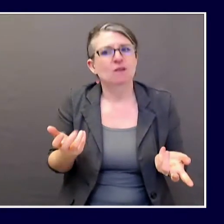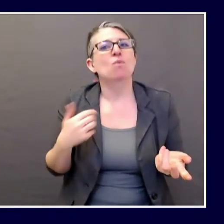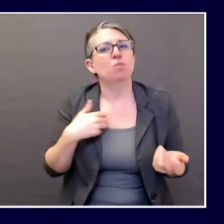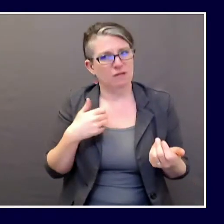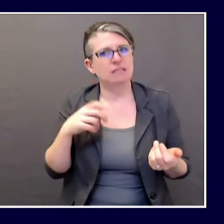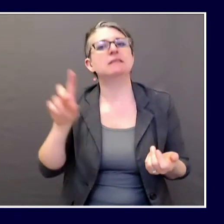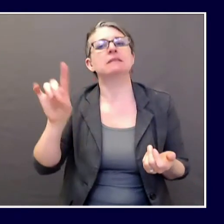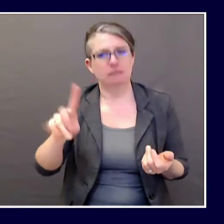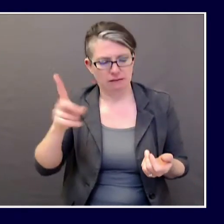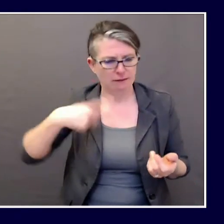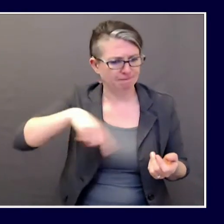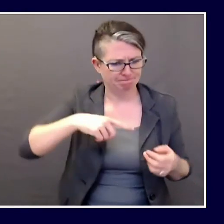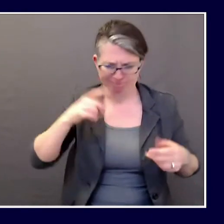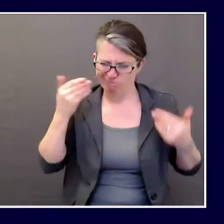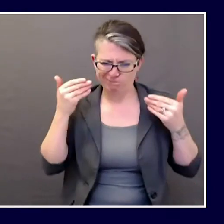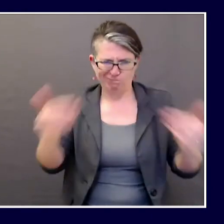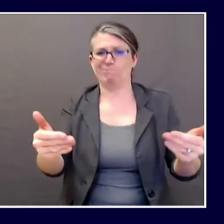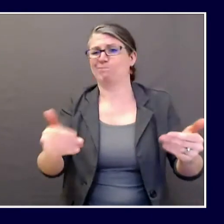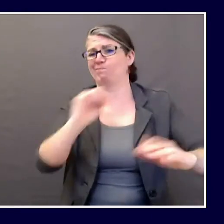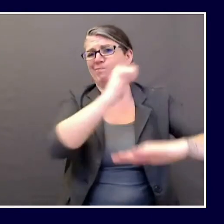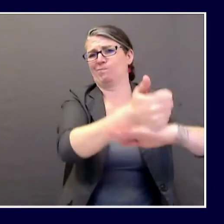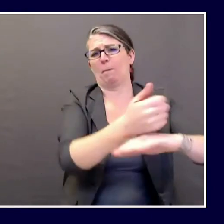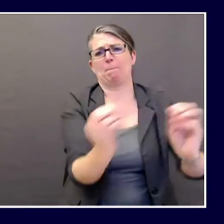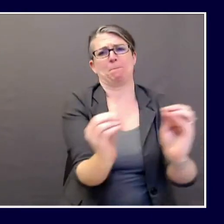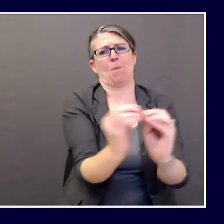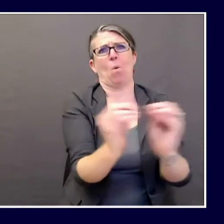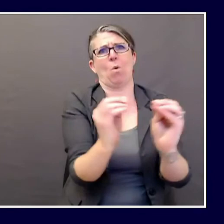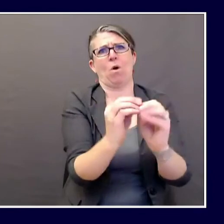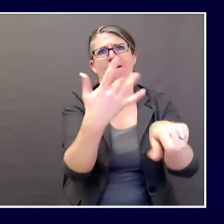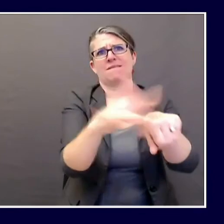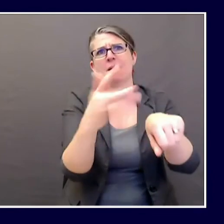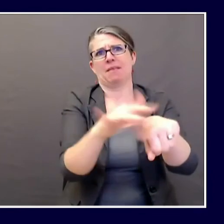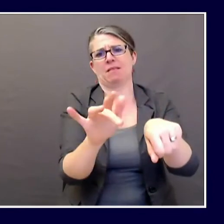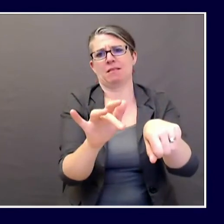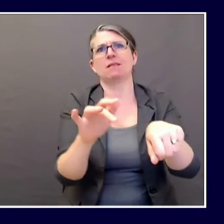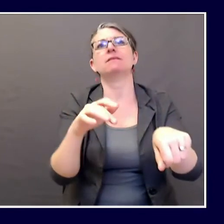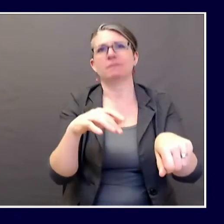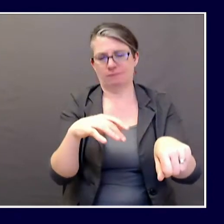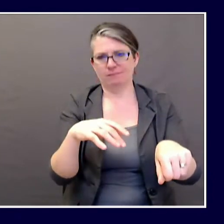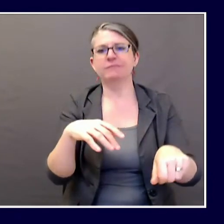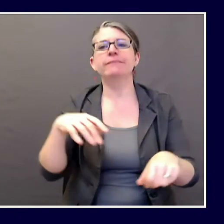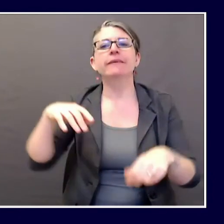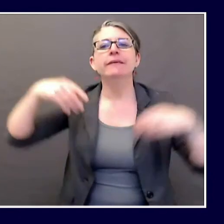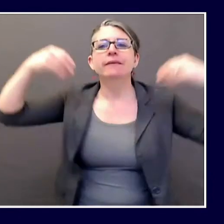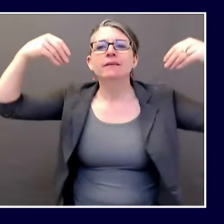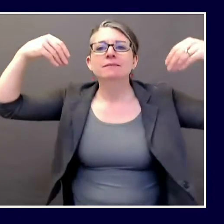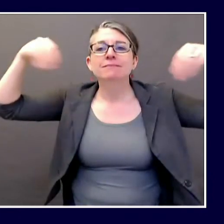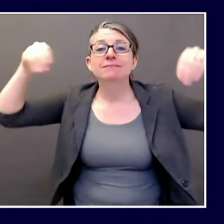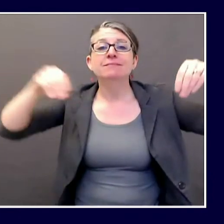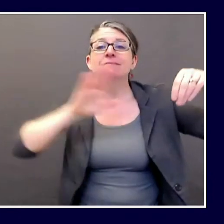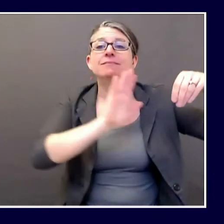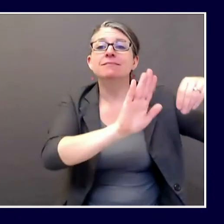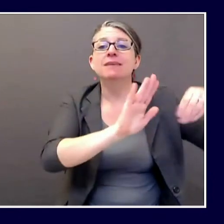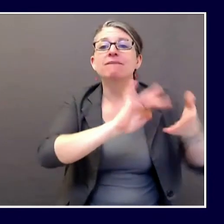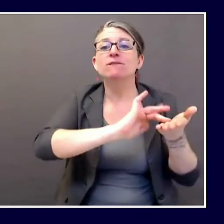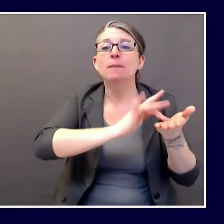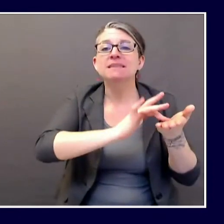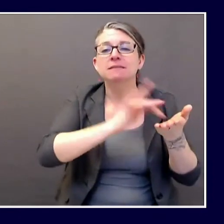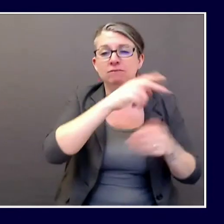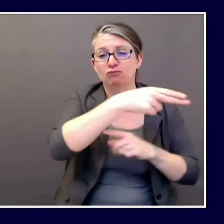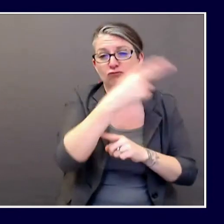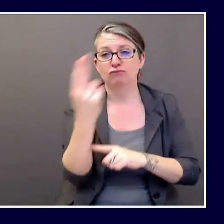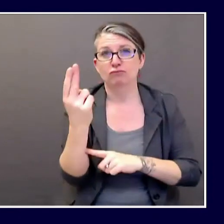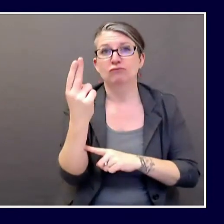been working with retail pharmacy partners, be it Hannaford's, Walmart, or Walgreens, when we work with those